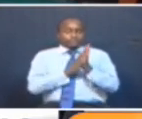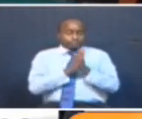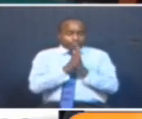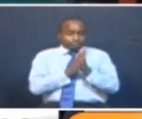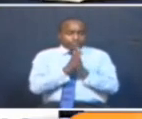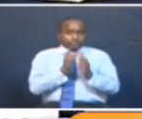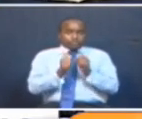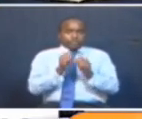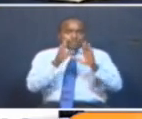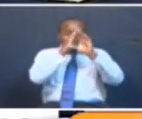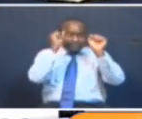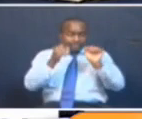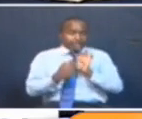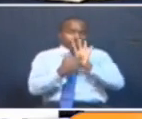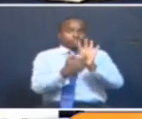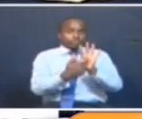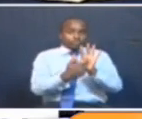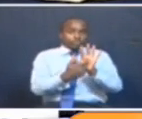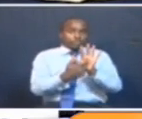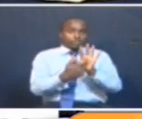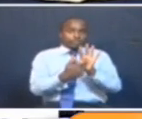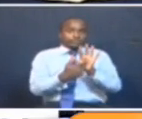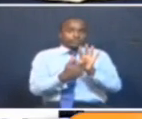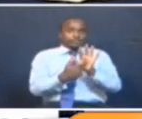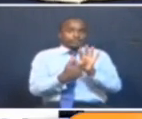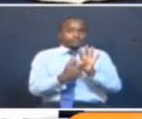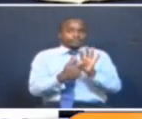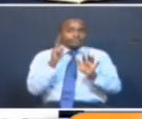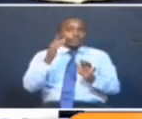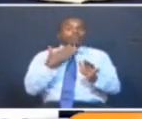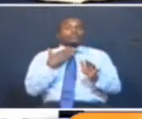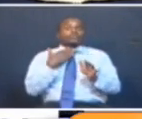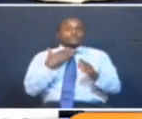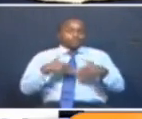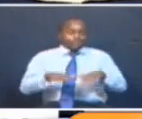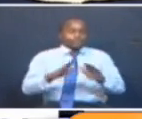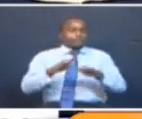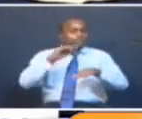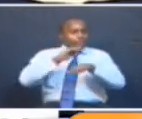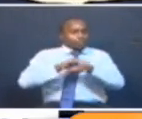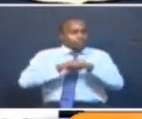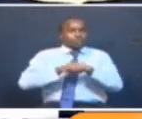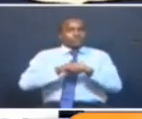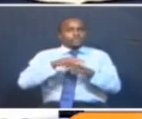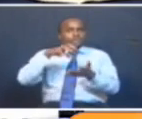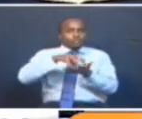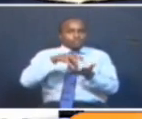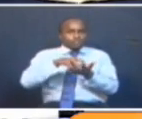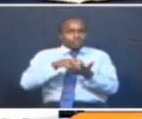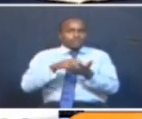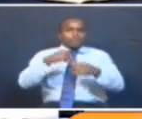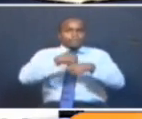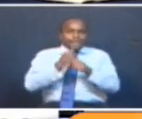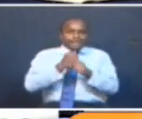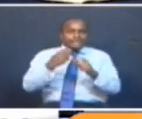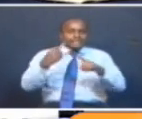showed now, that he wants to leave a legacy of making a difference in the lives of the